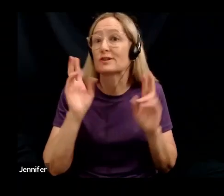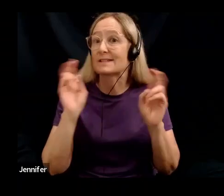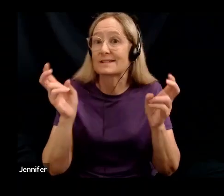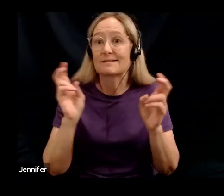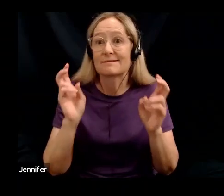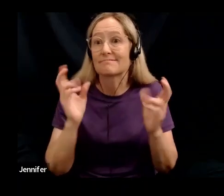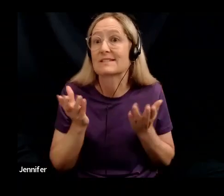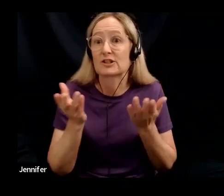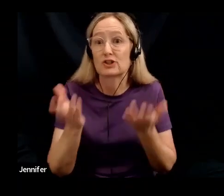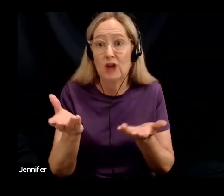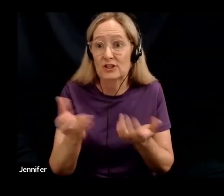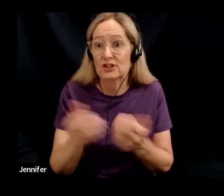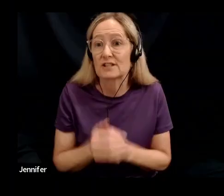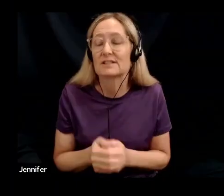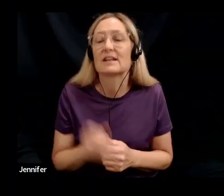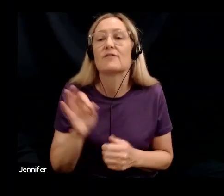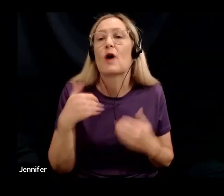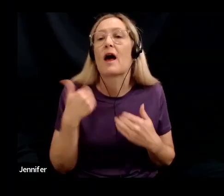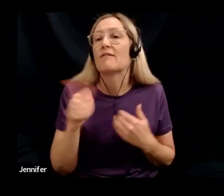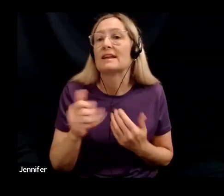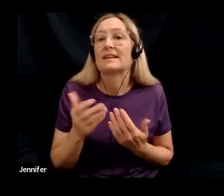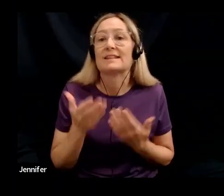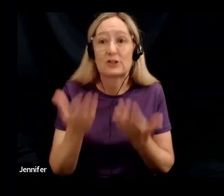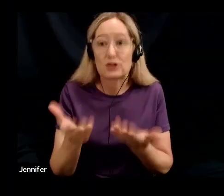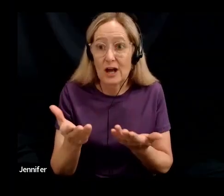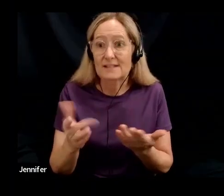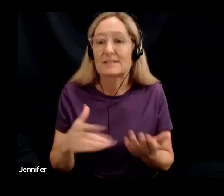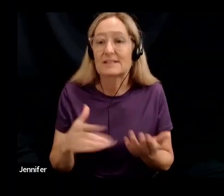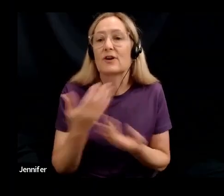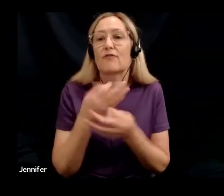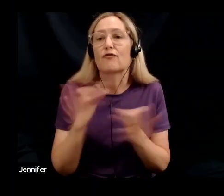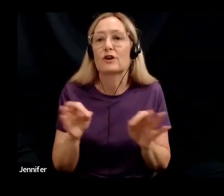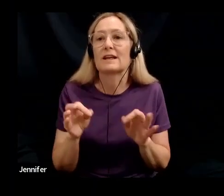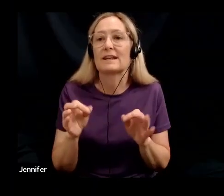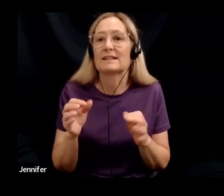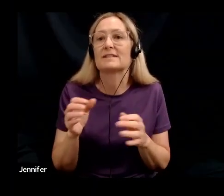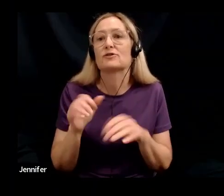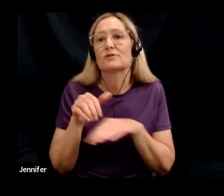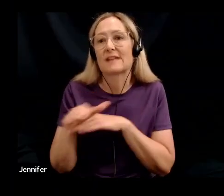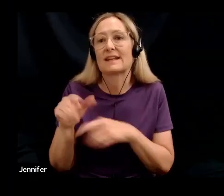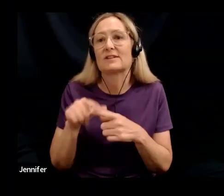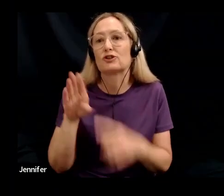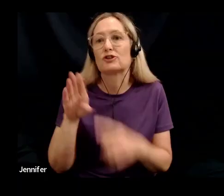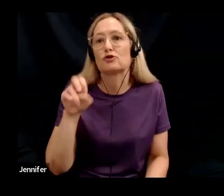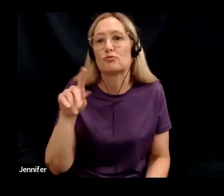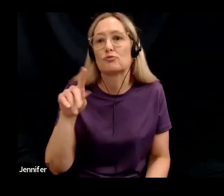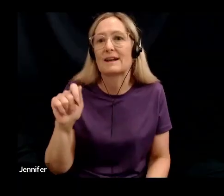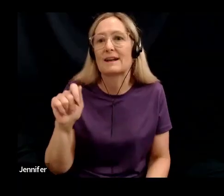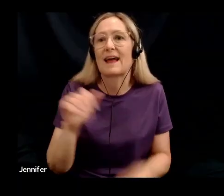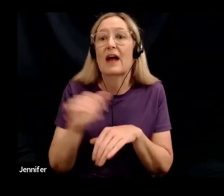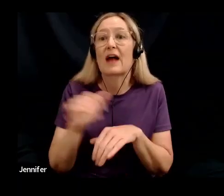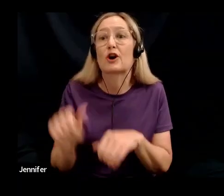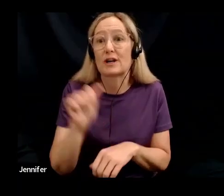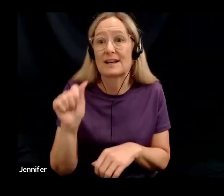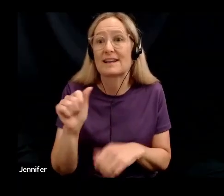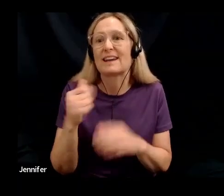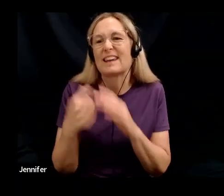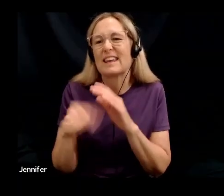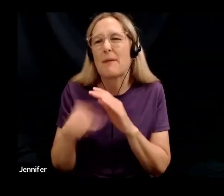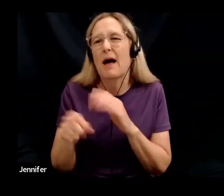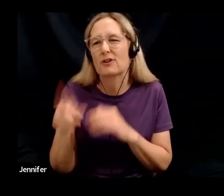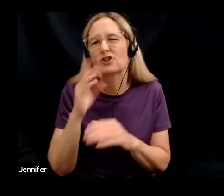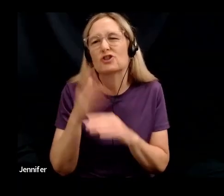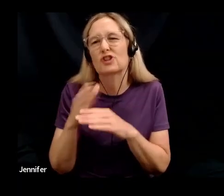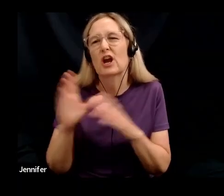have suggestions for topics or speakers, you can feel free to send those to Brenda at her email, which she will share in the